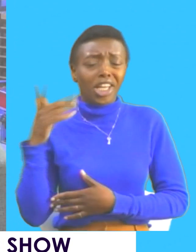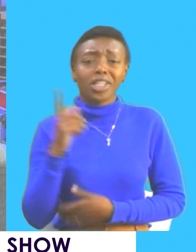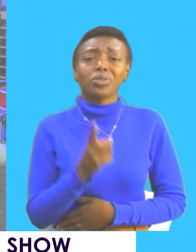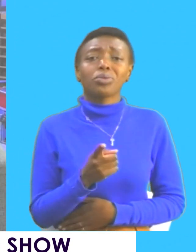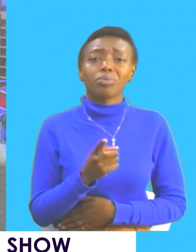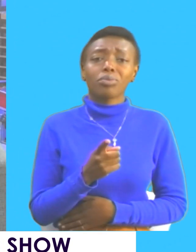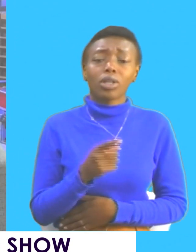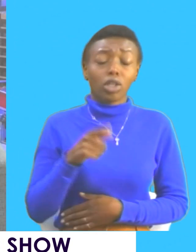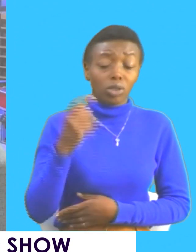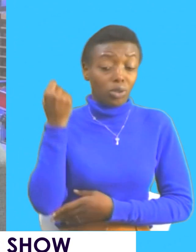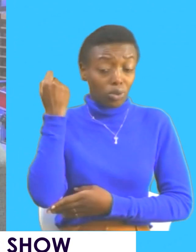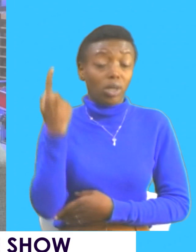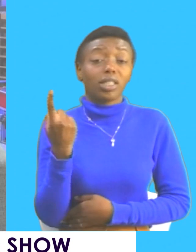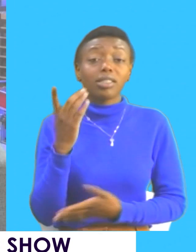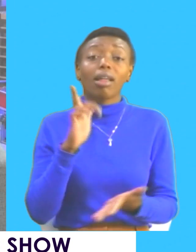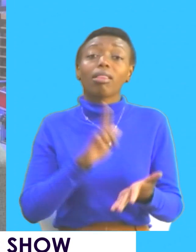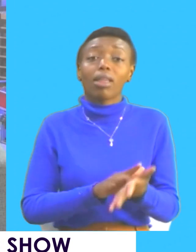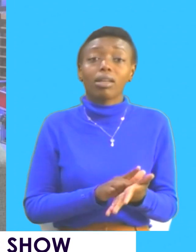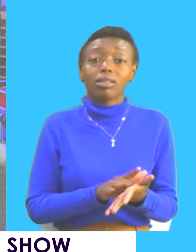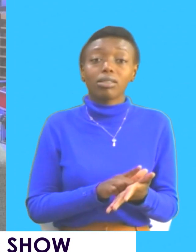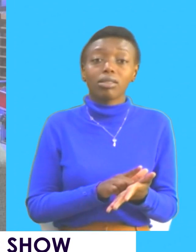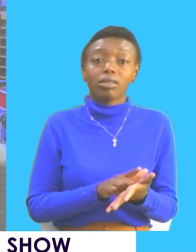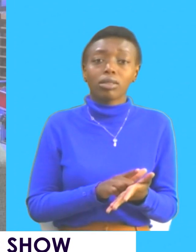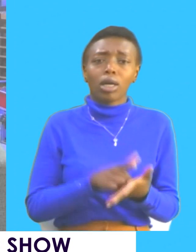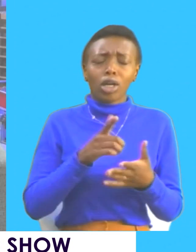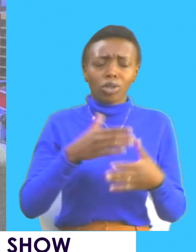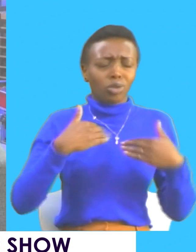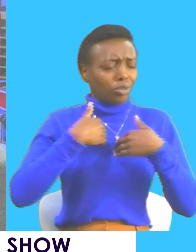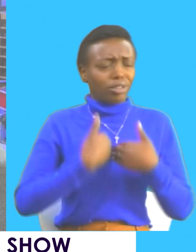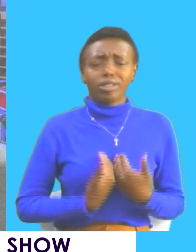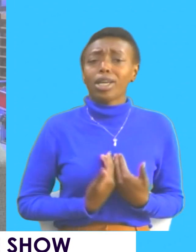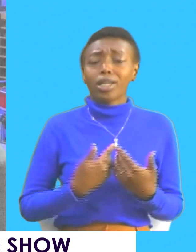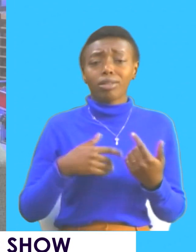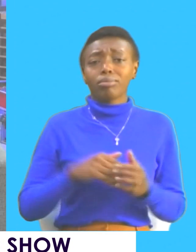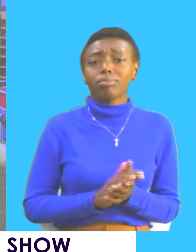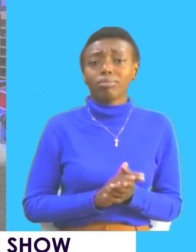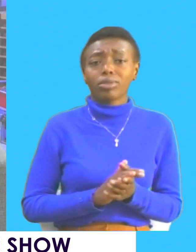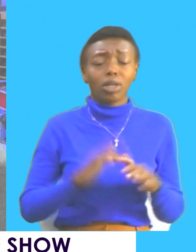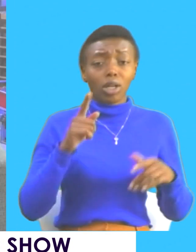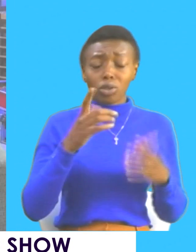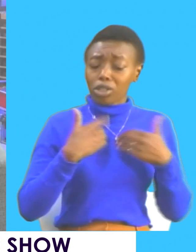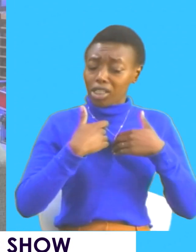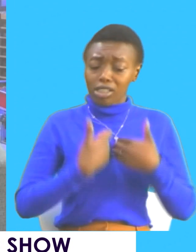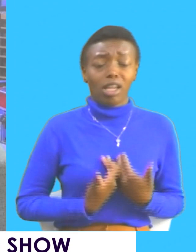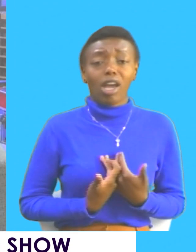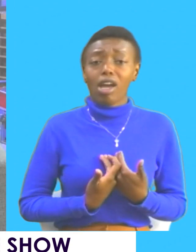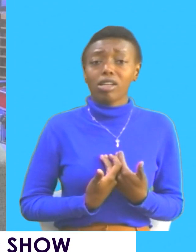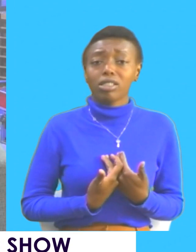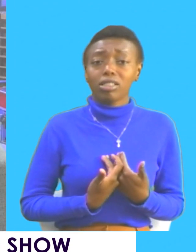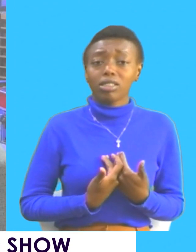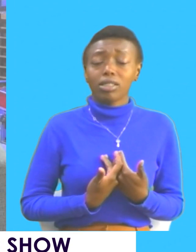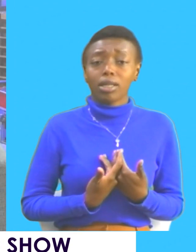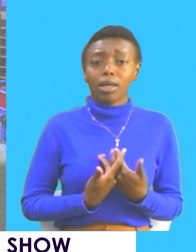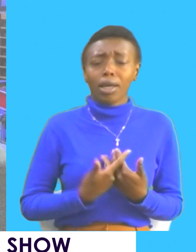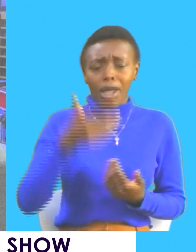have to understand that. Don't despair. Don't give up hope. Don't kill yourself. Don't be suicidal because someone